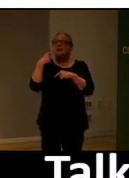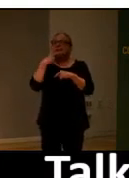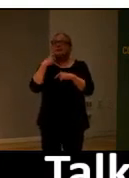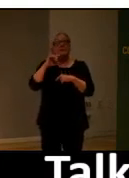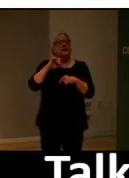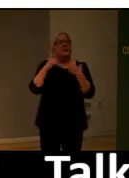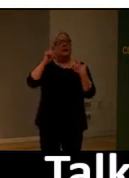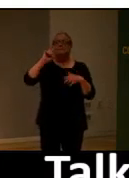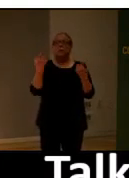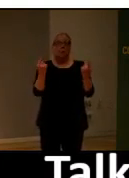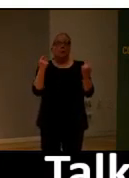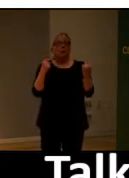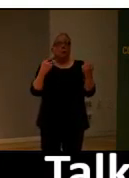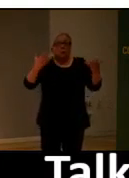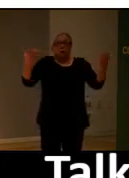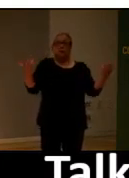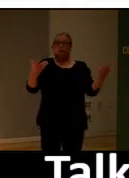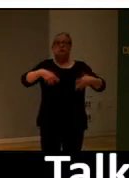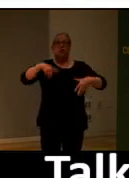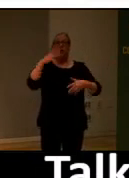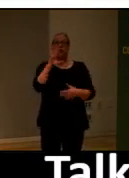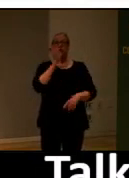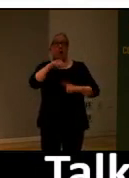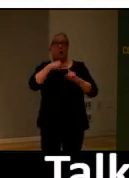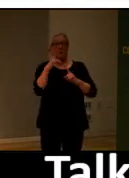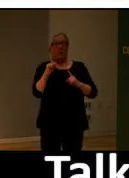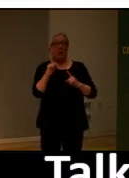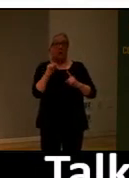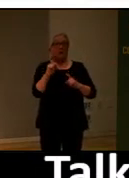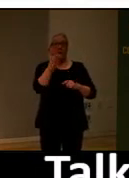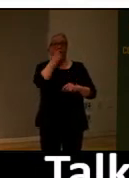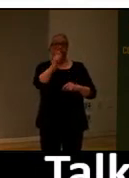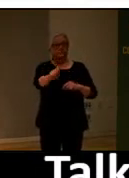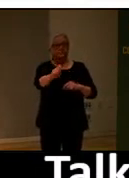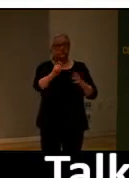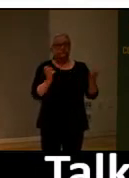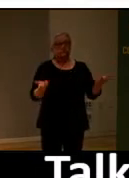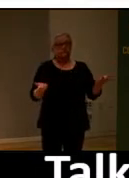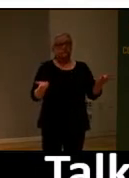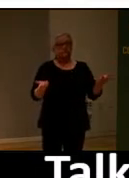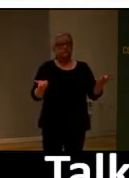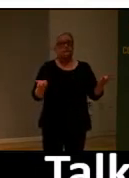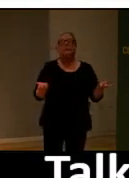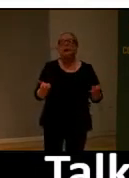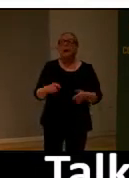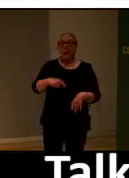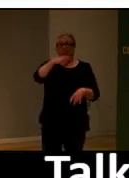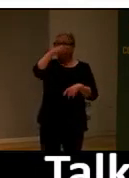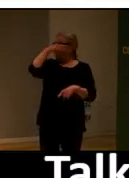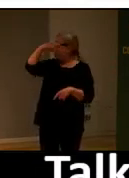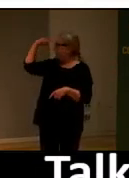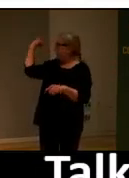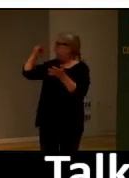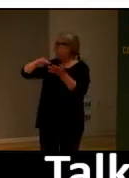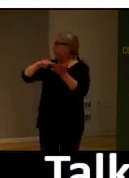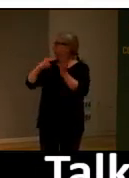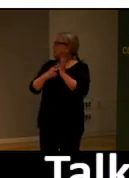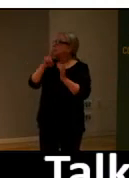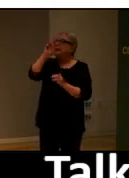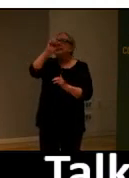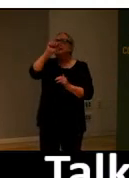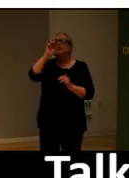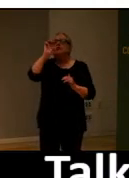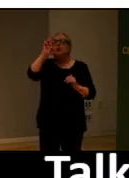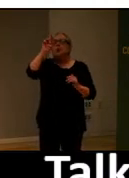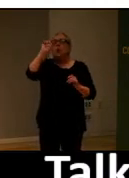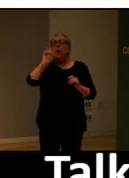it. How do we get people to talk about it? This is, the black is rarely or never. So most